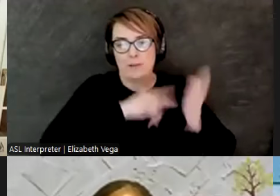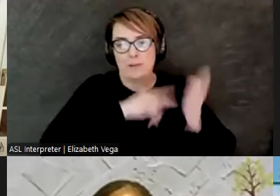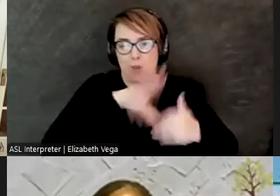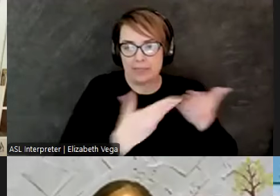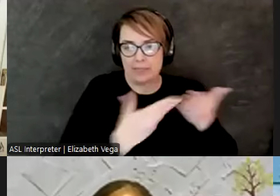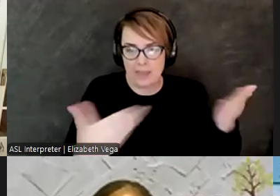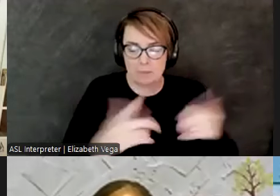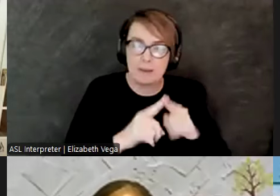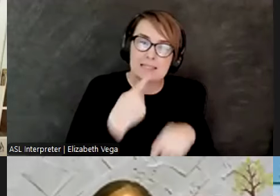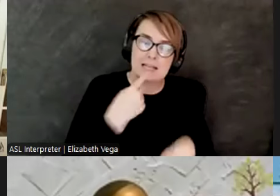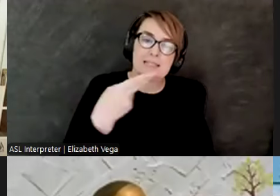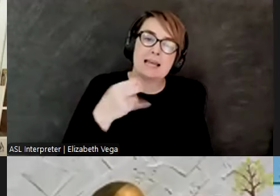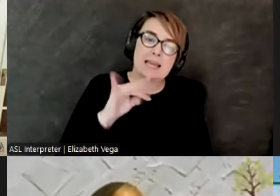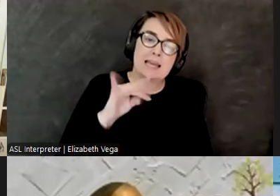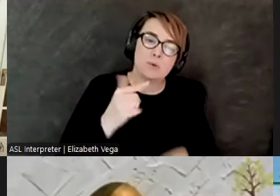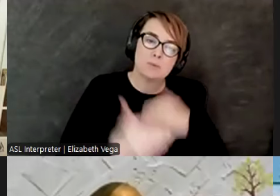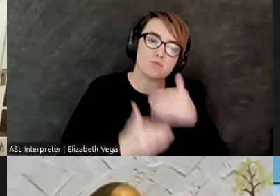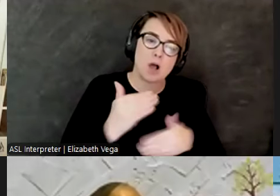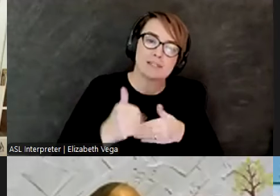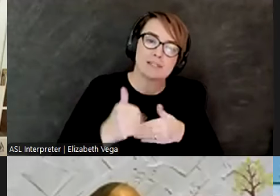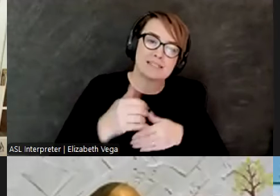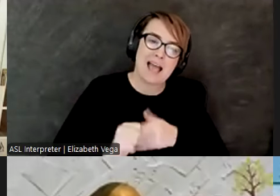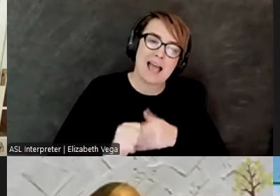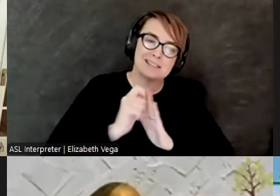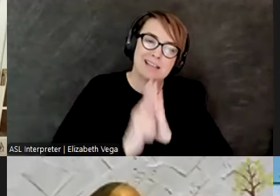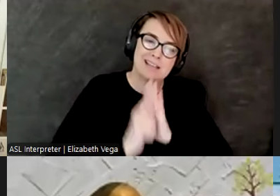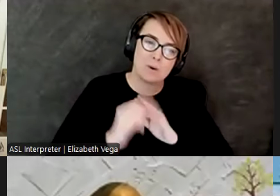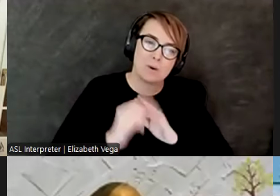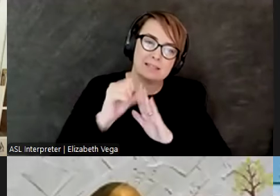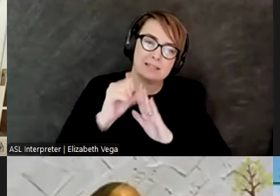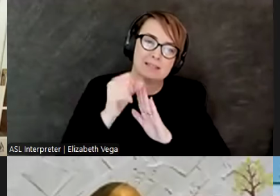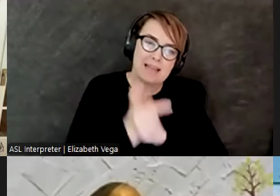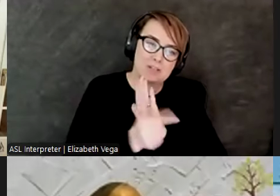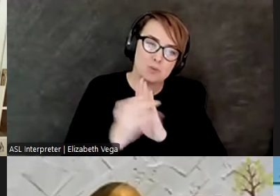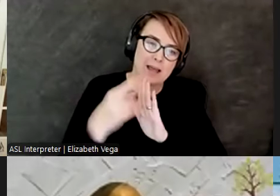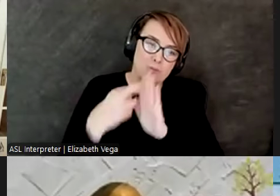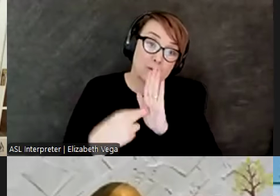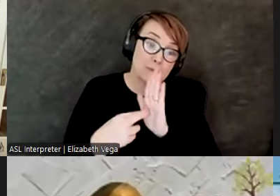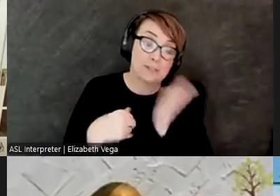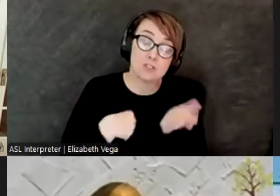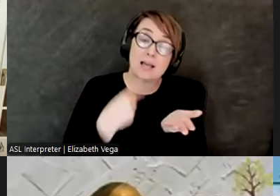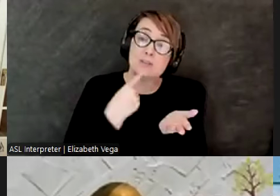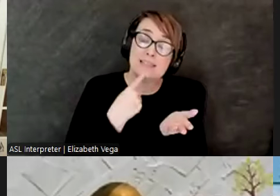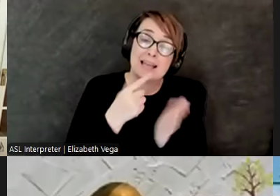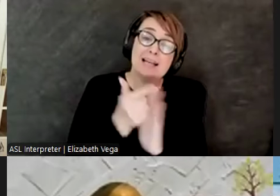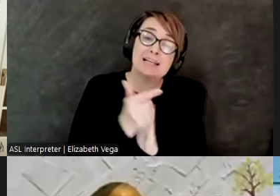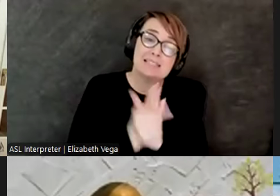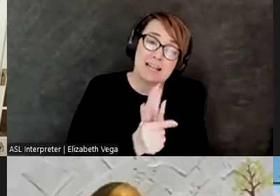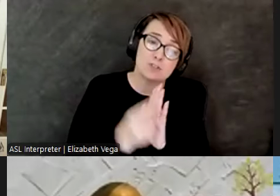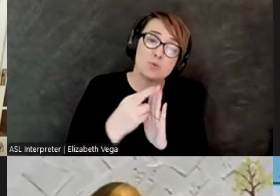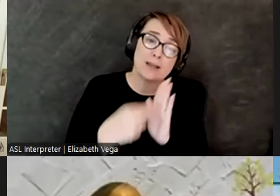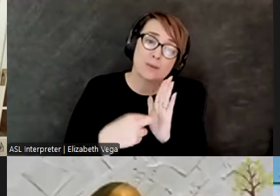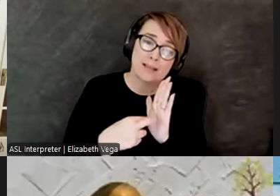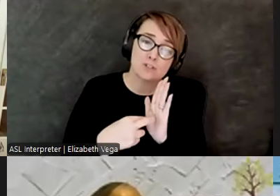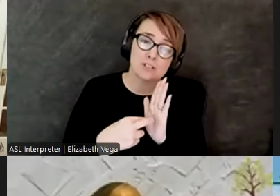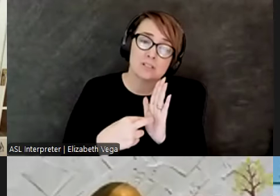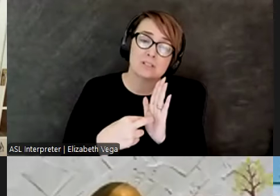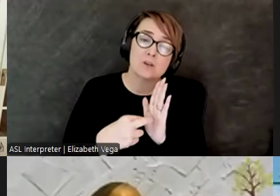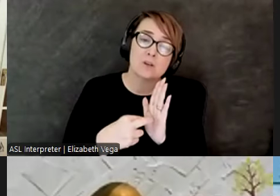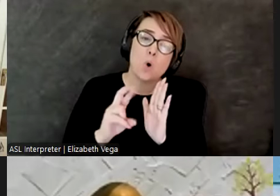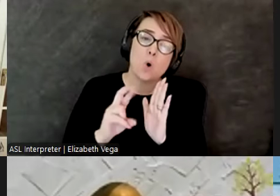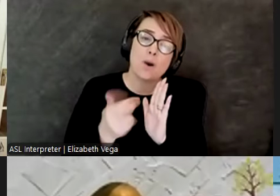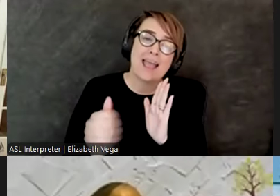says hearing process as set forth in statute and regulations, I would say statute, regulations, or any